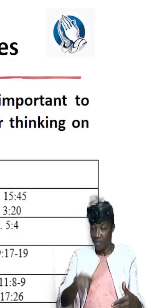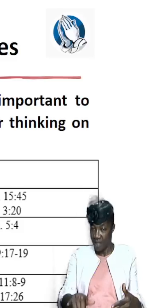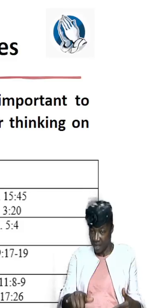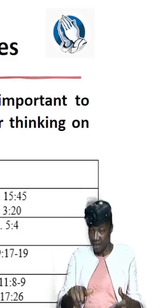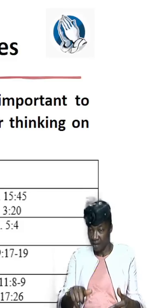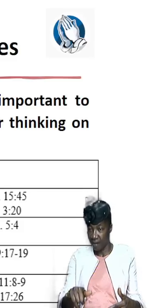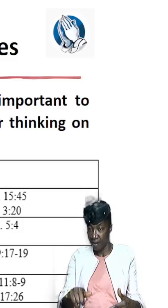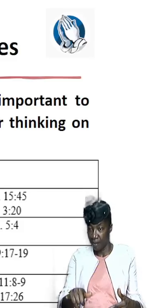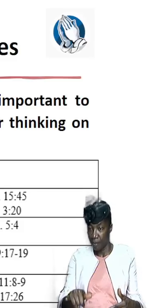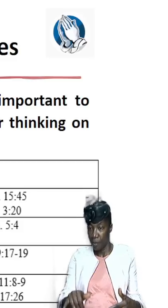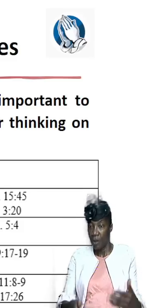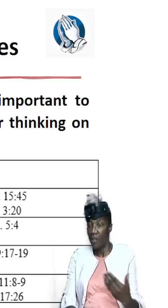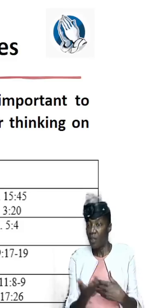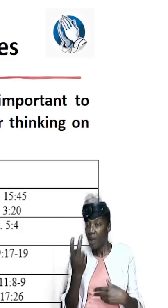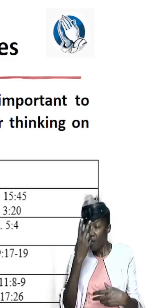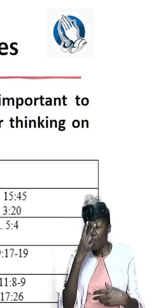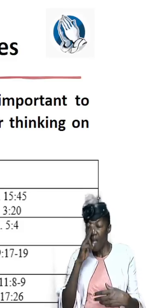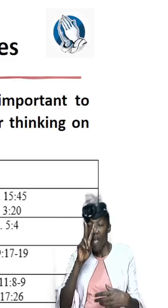a view